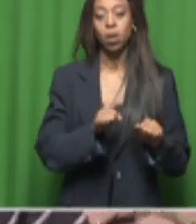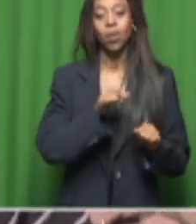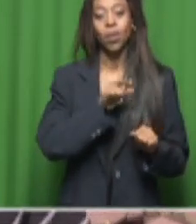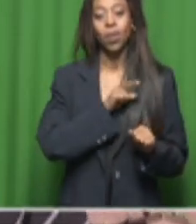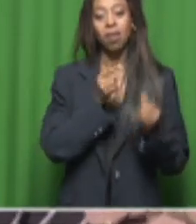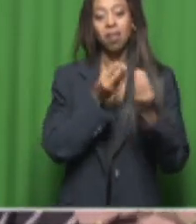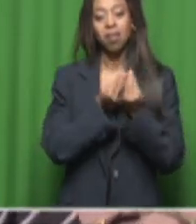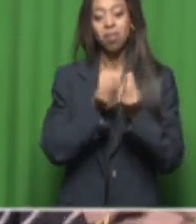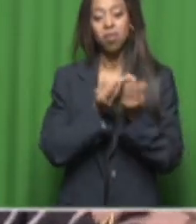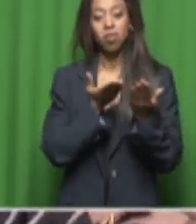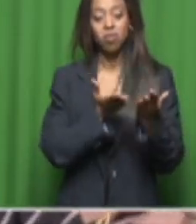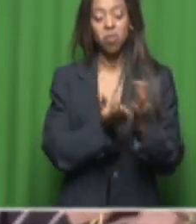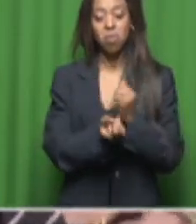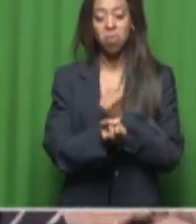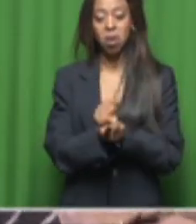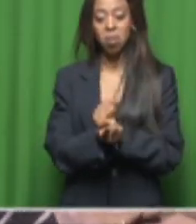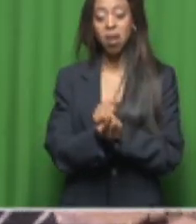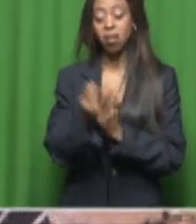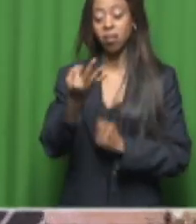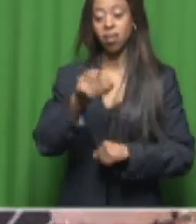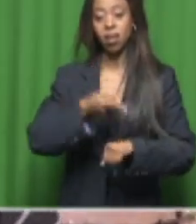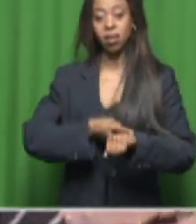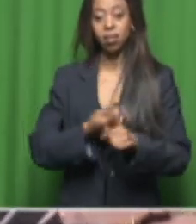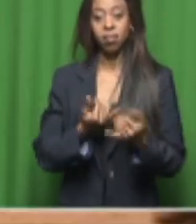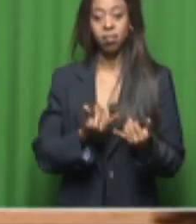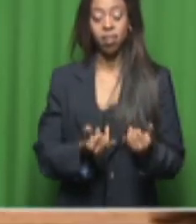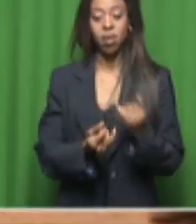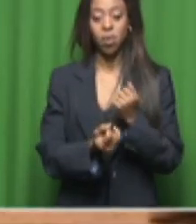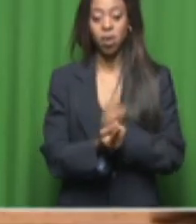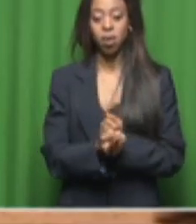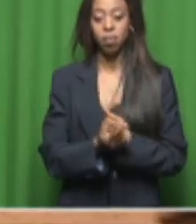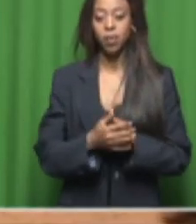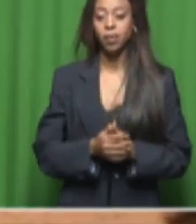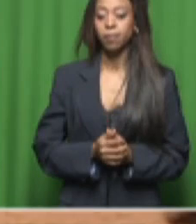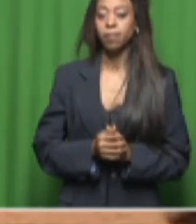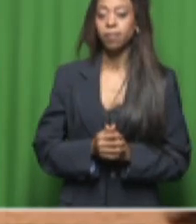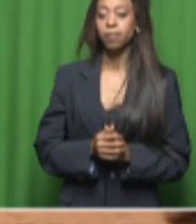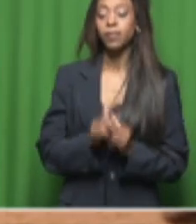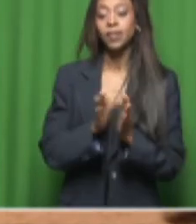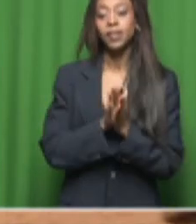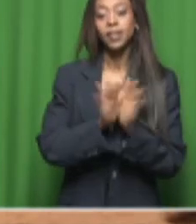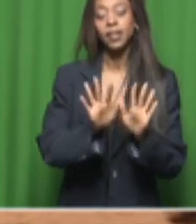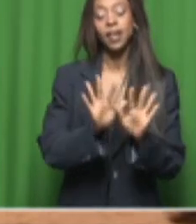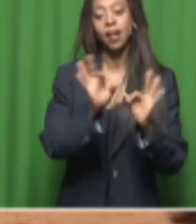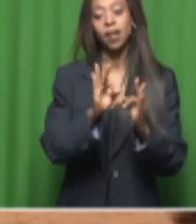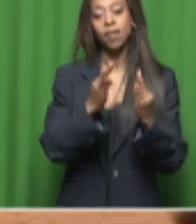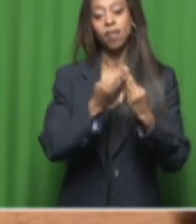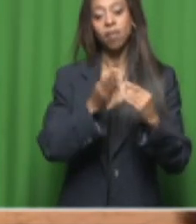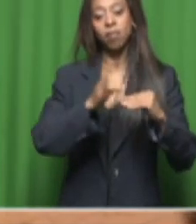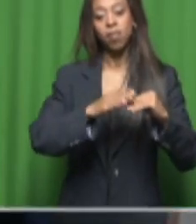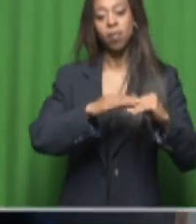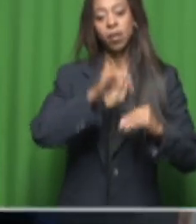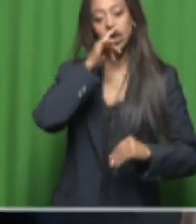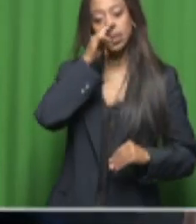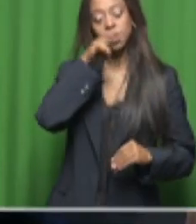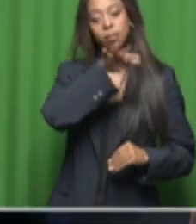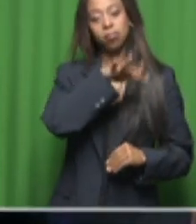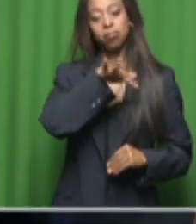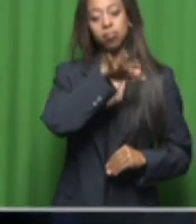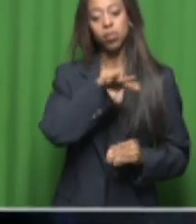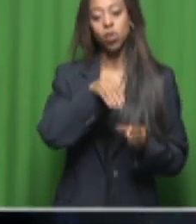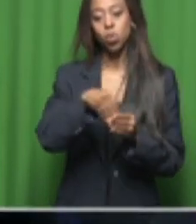thing is happening. It's the third time now it's happening. Meanwhile, 10 families from the upmarket suburb, Lelusha,